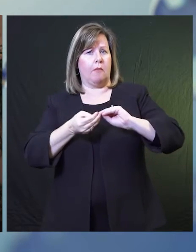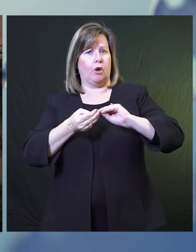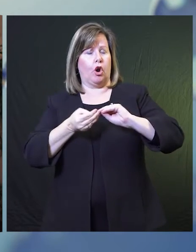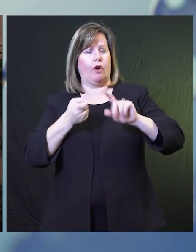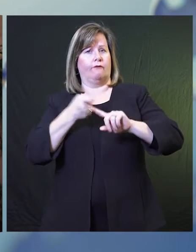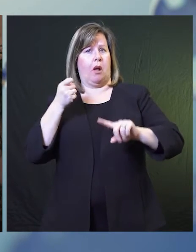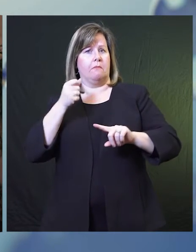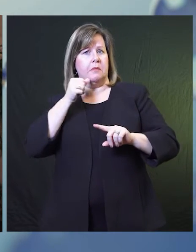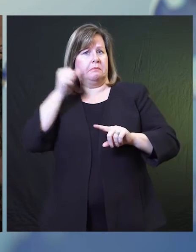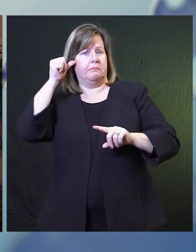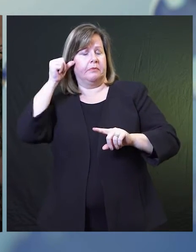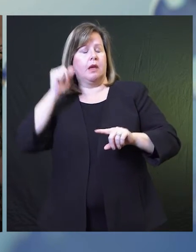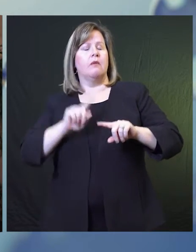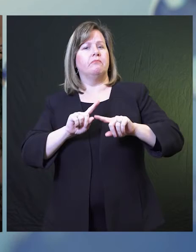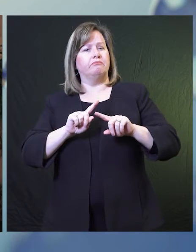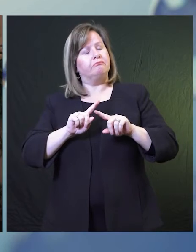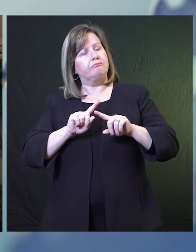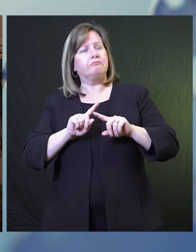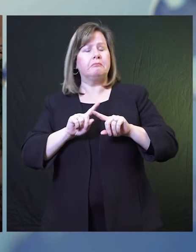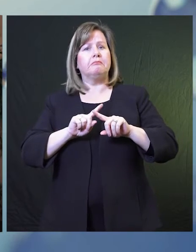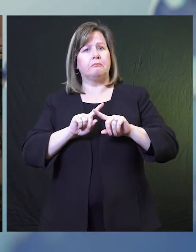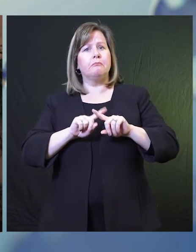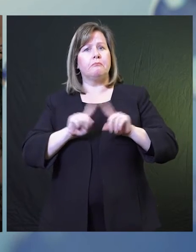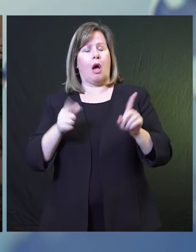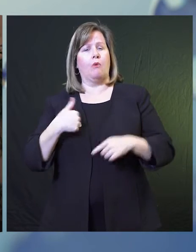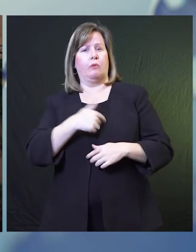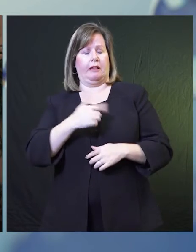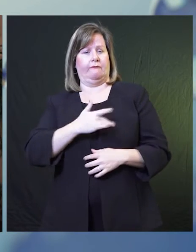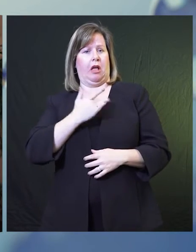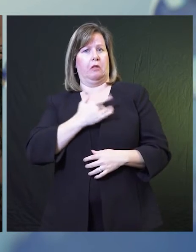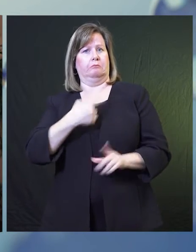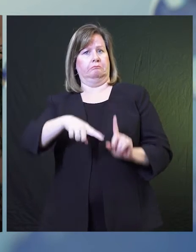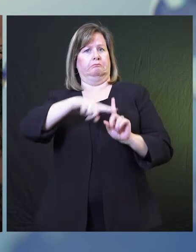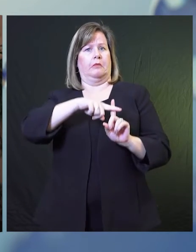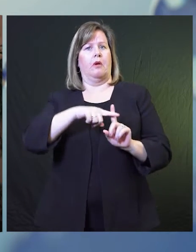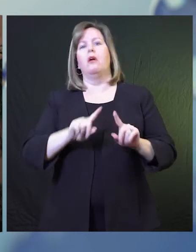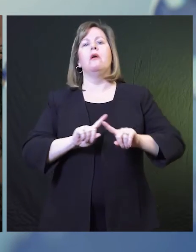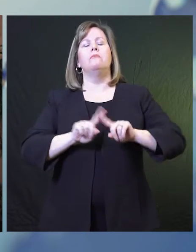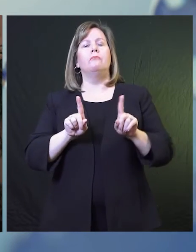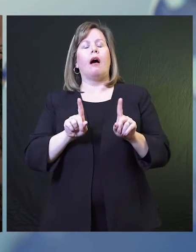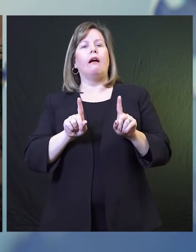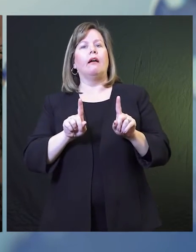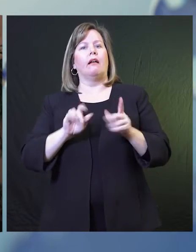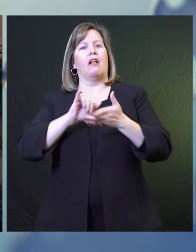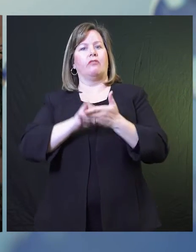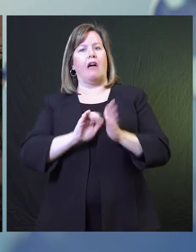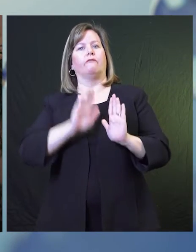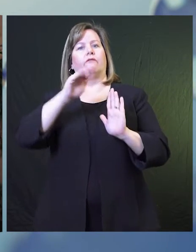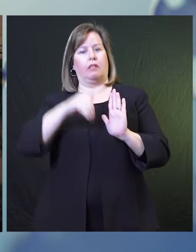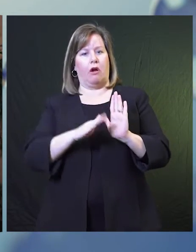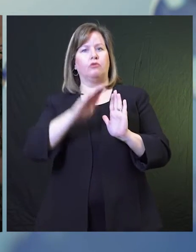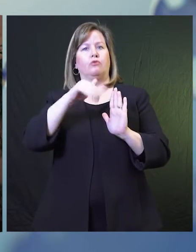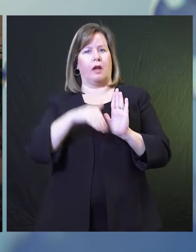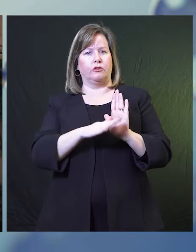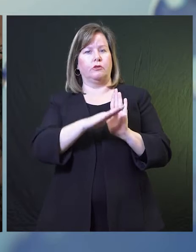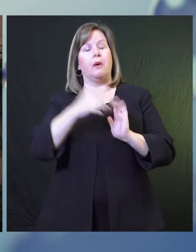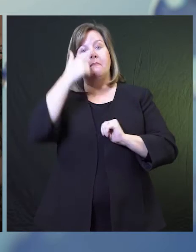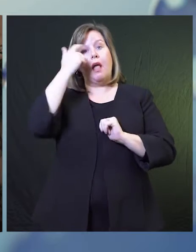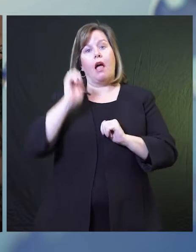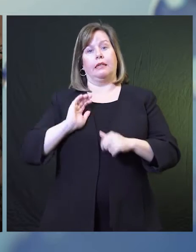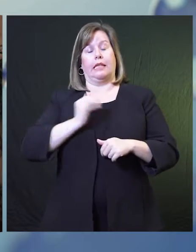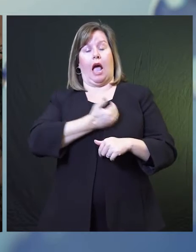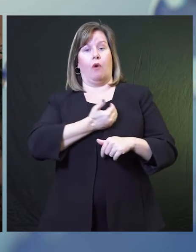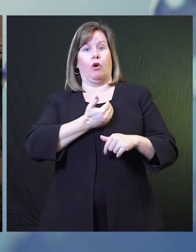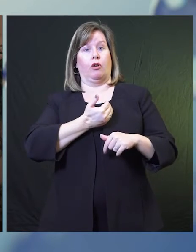encouraging. Although there is quite a bit of fluctuation in our Kent County number because the testing has increased, but also